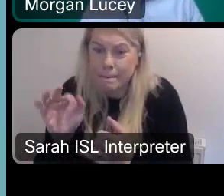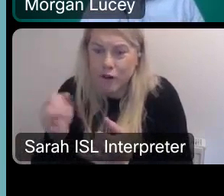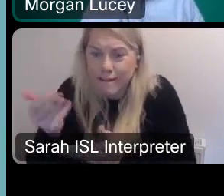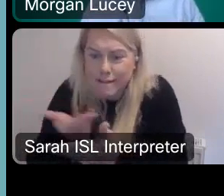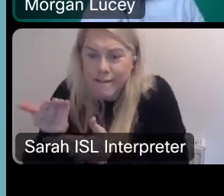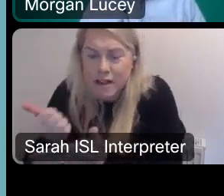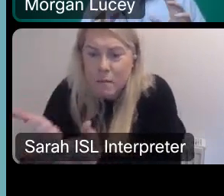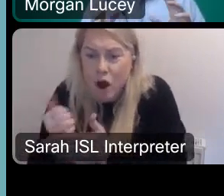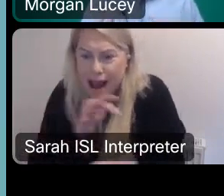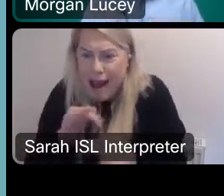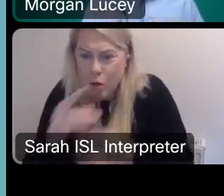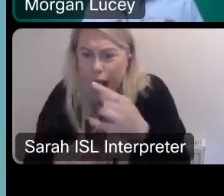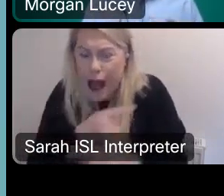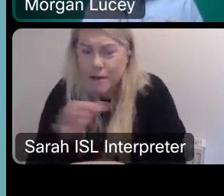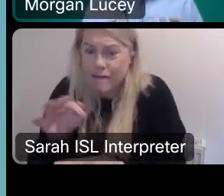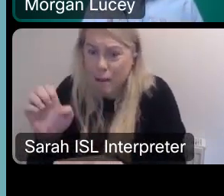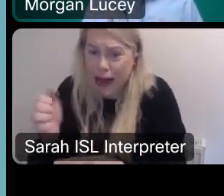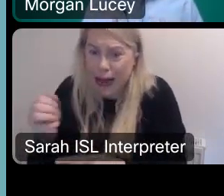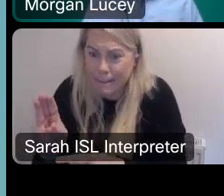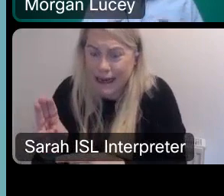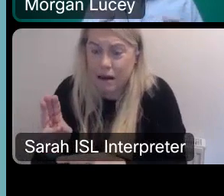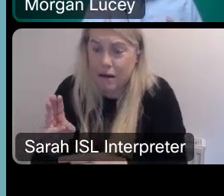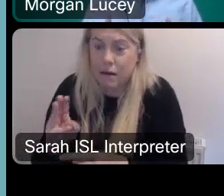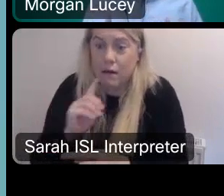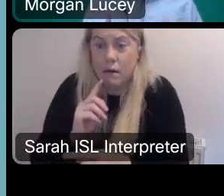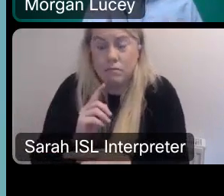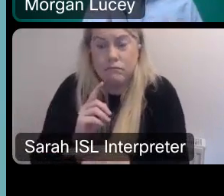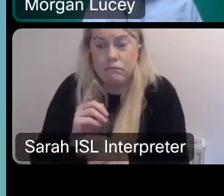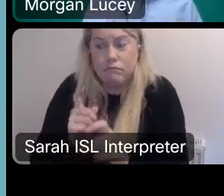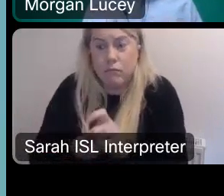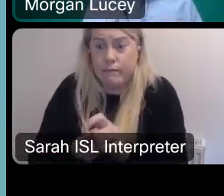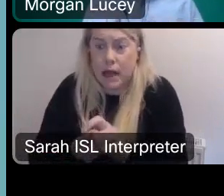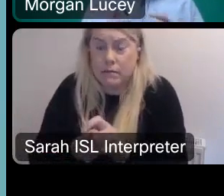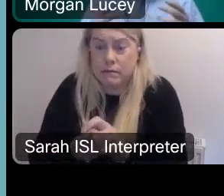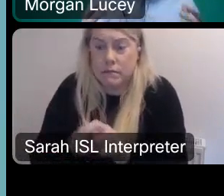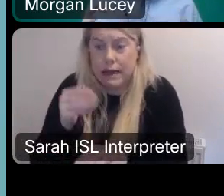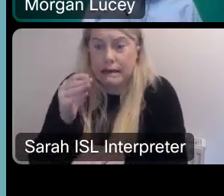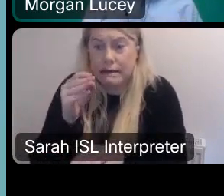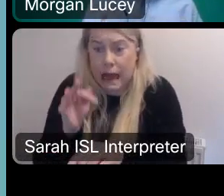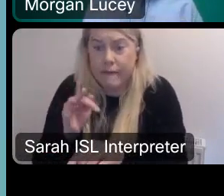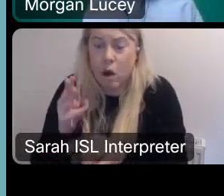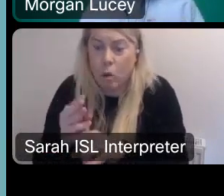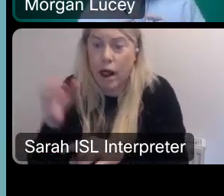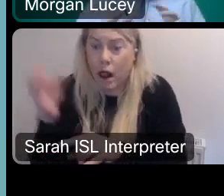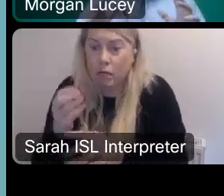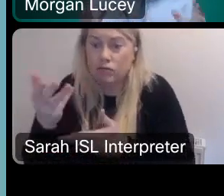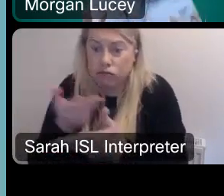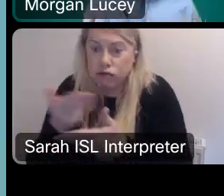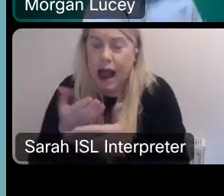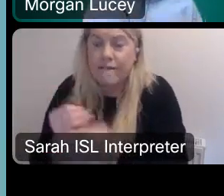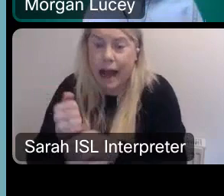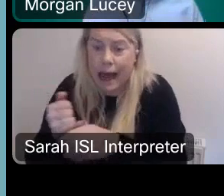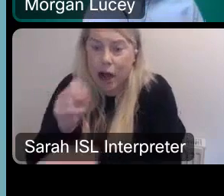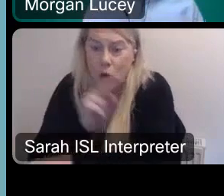program. So our staff would go in, they were all certified and experienced in that model and receive clinical supervision. So we have a